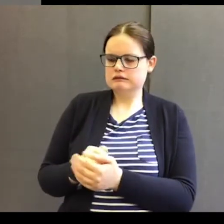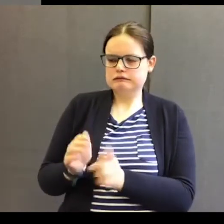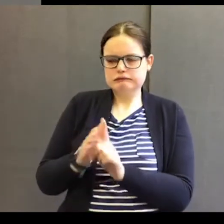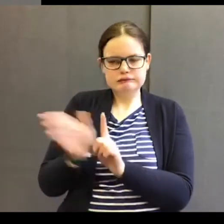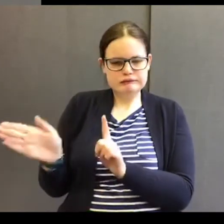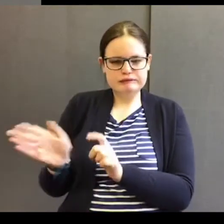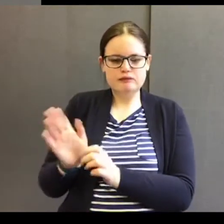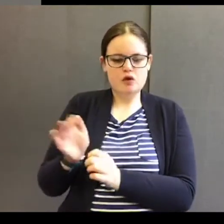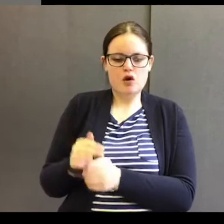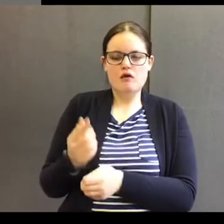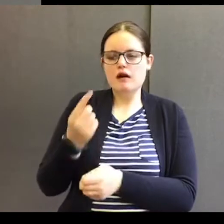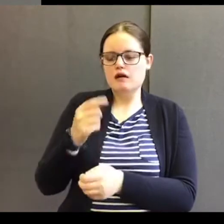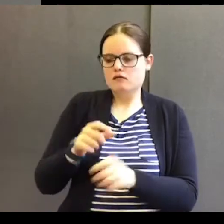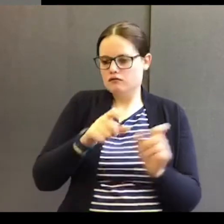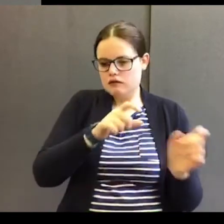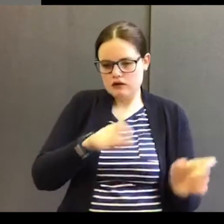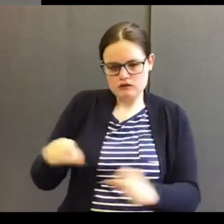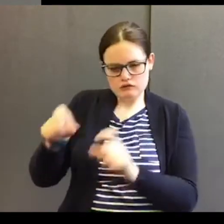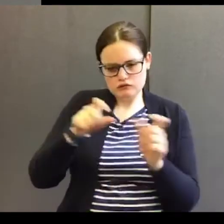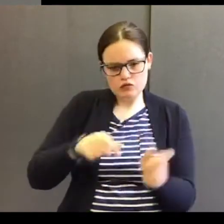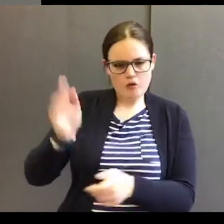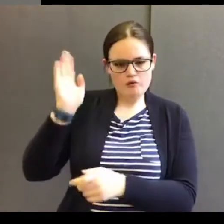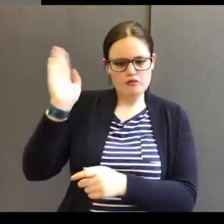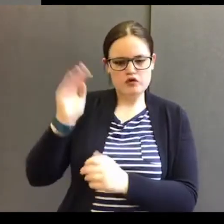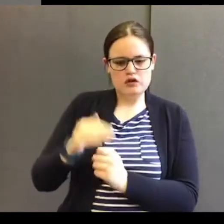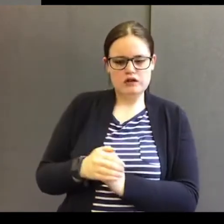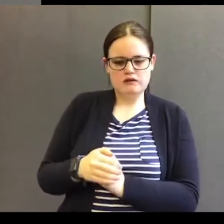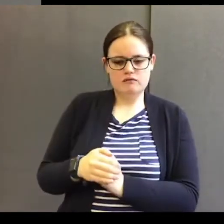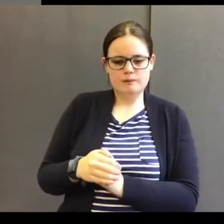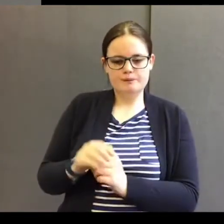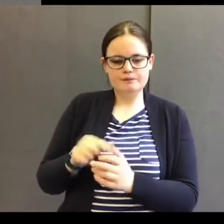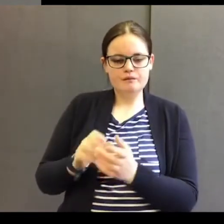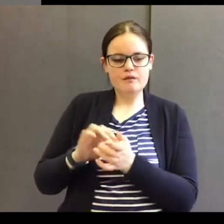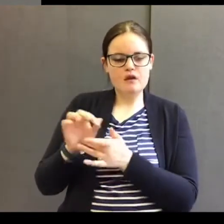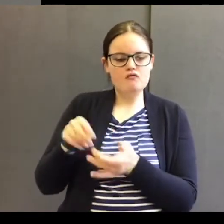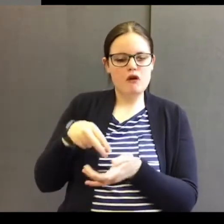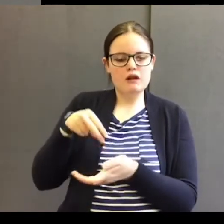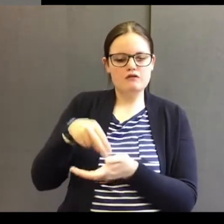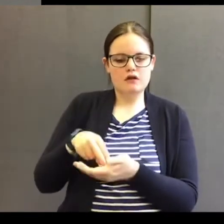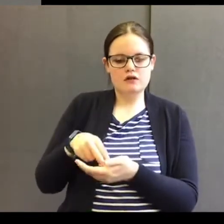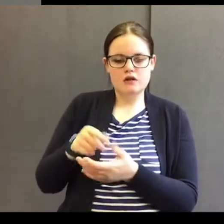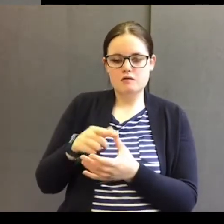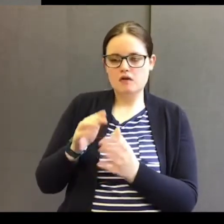Don't deviate. You carry on preaching about the